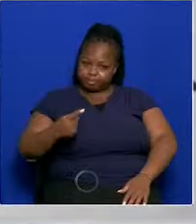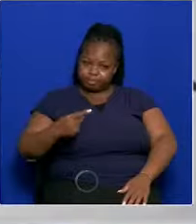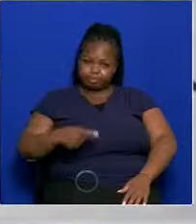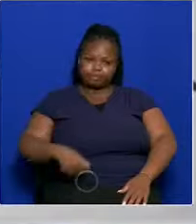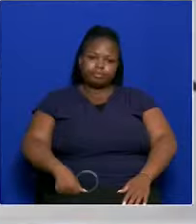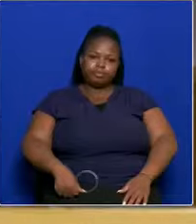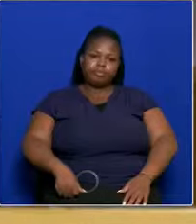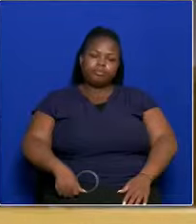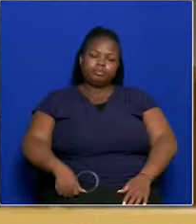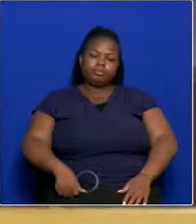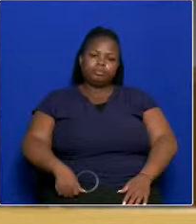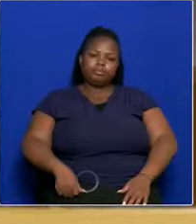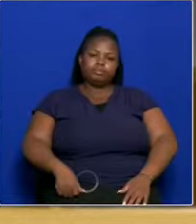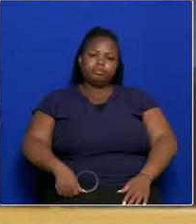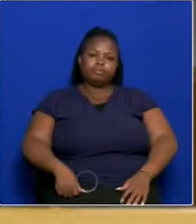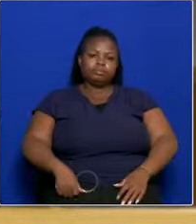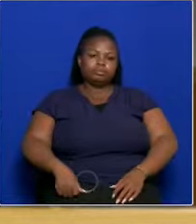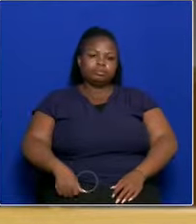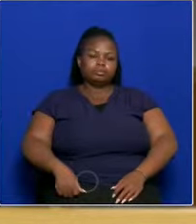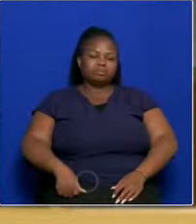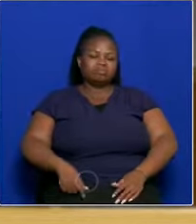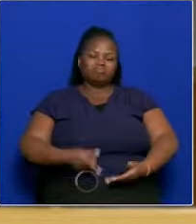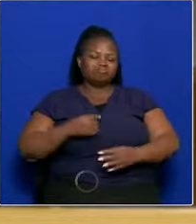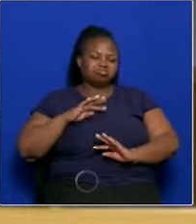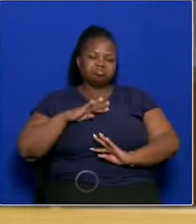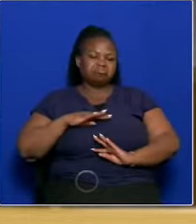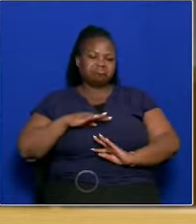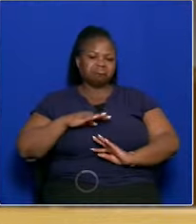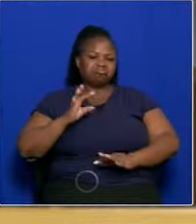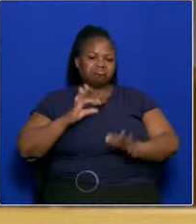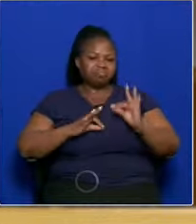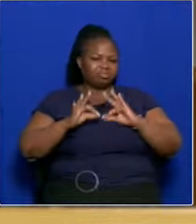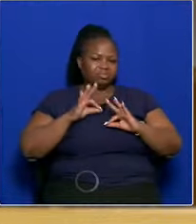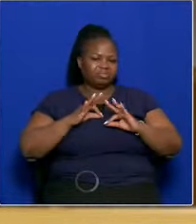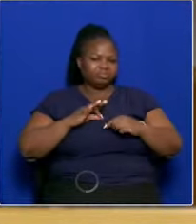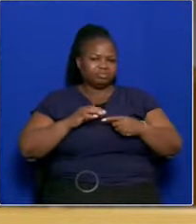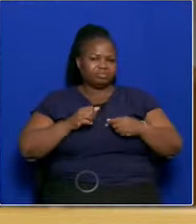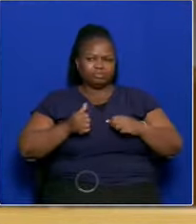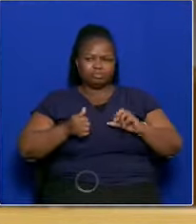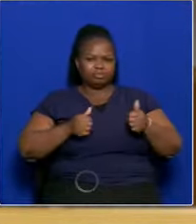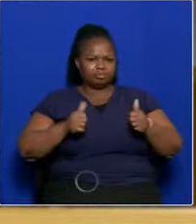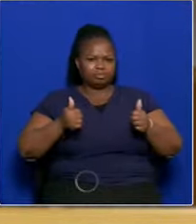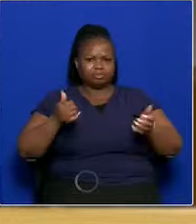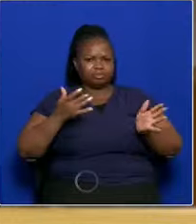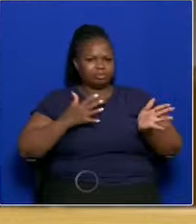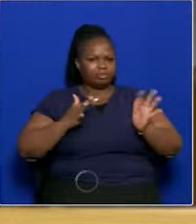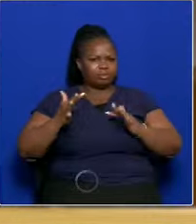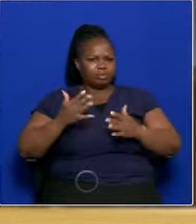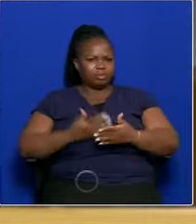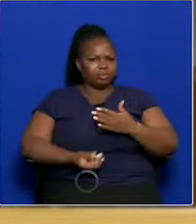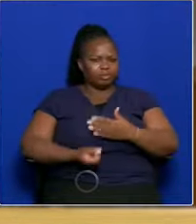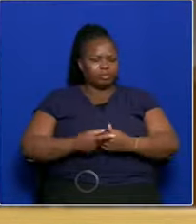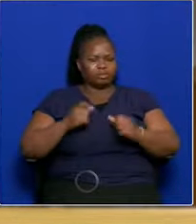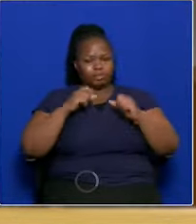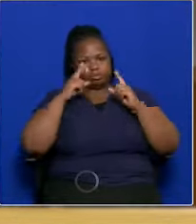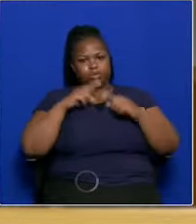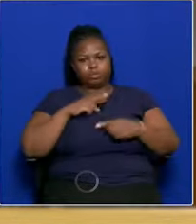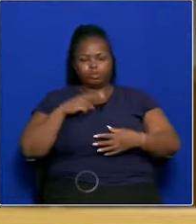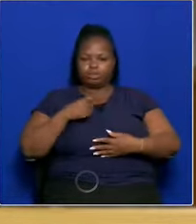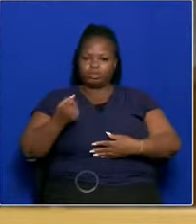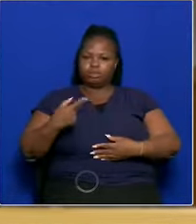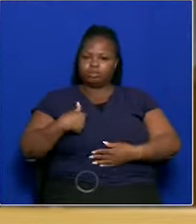you are not giving a satisfactory explanation for this sequence of events. You say, well, I was surprised why he sends me. Well, you shouldn't be